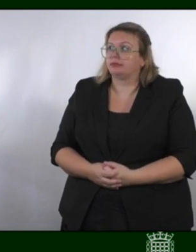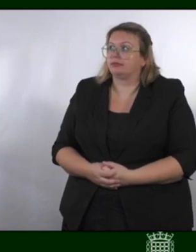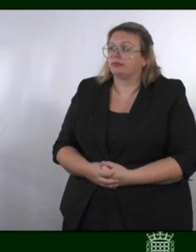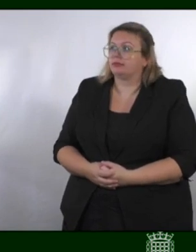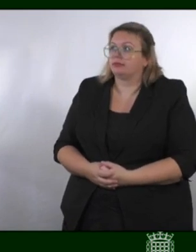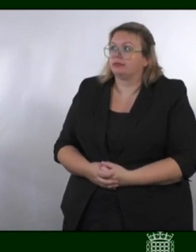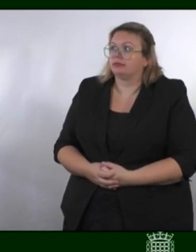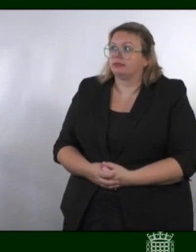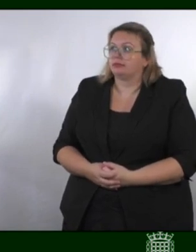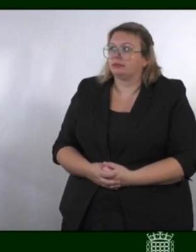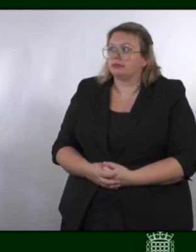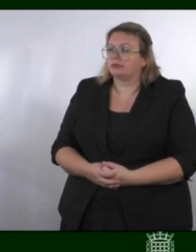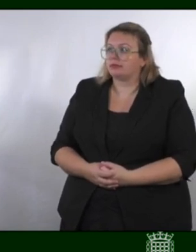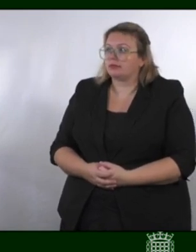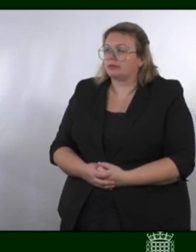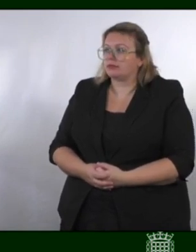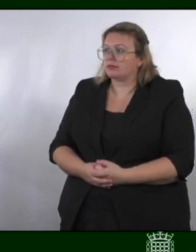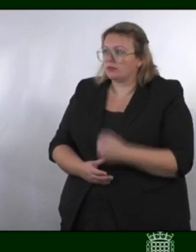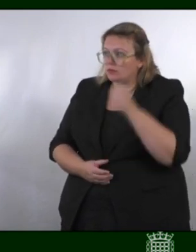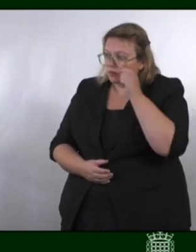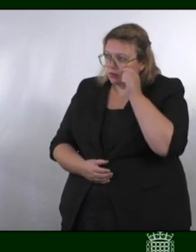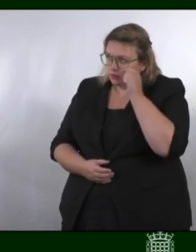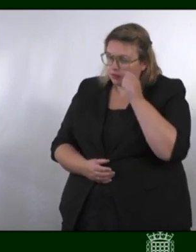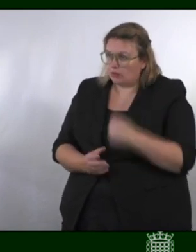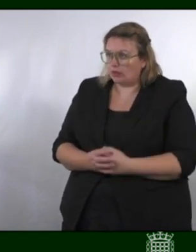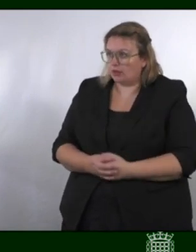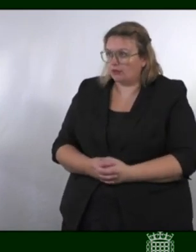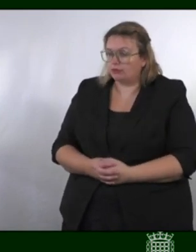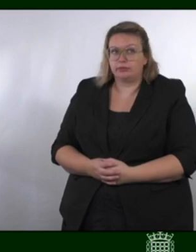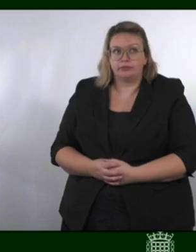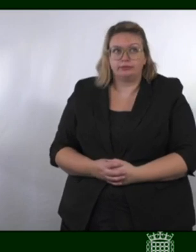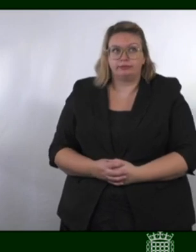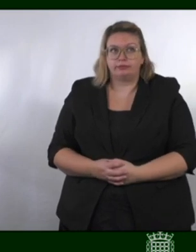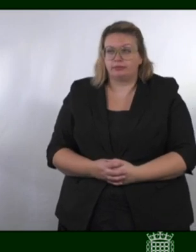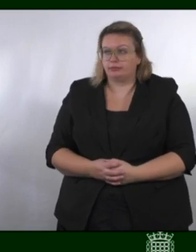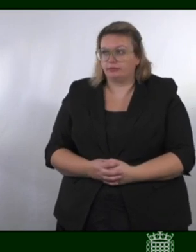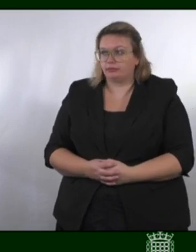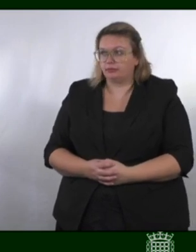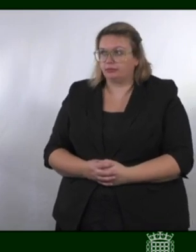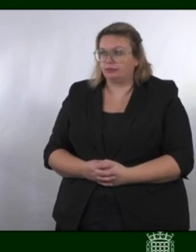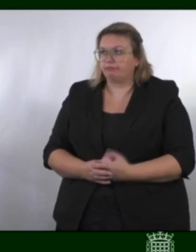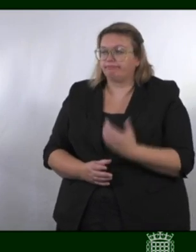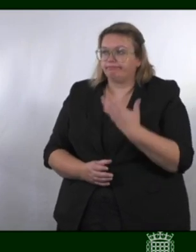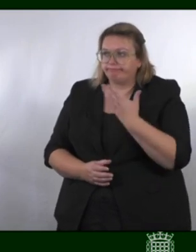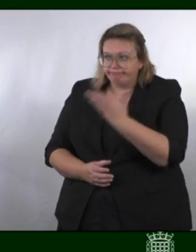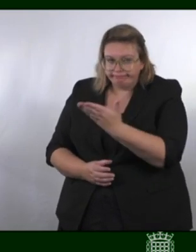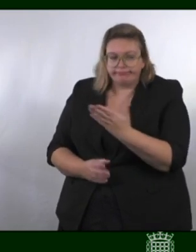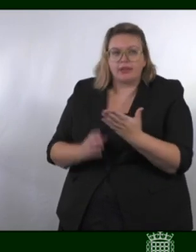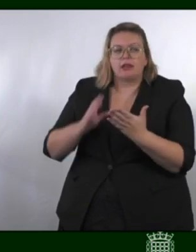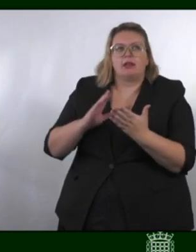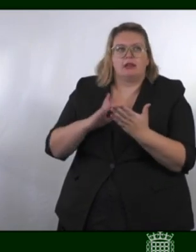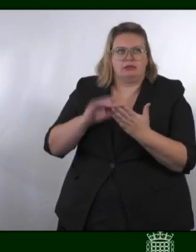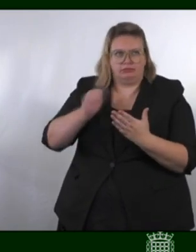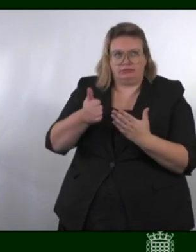Thank you, Mr. Speaker.